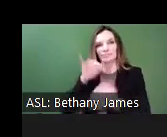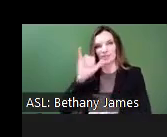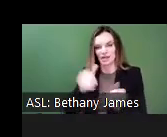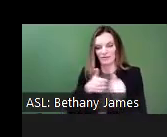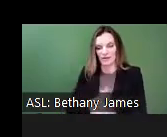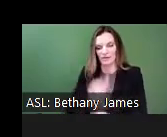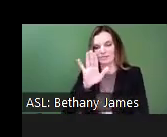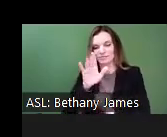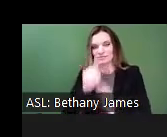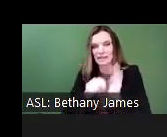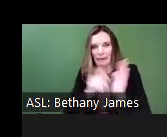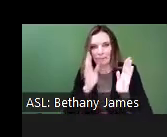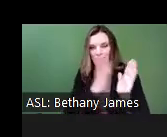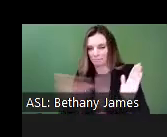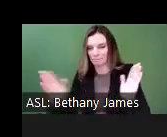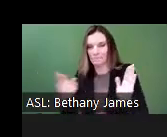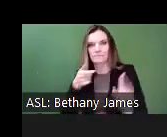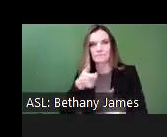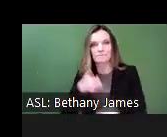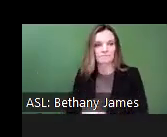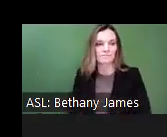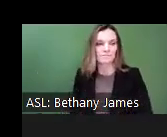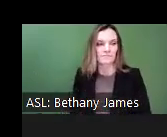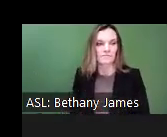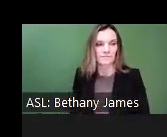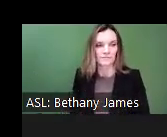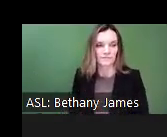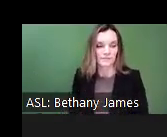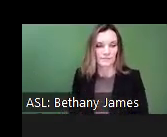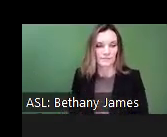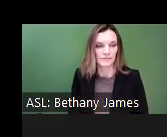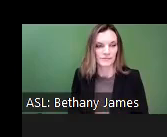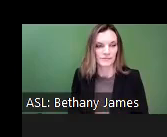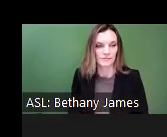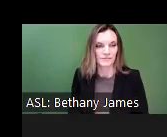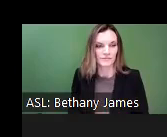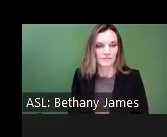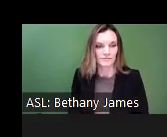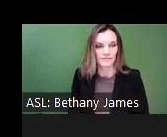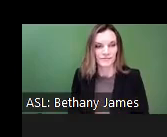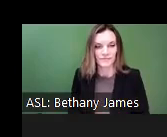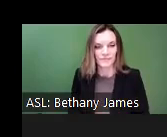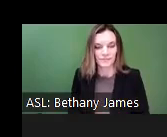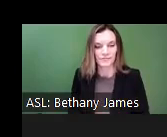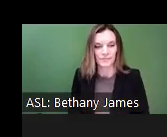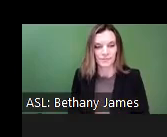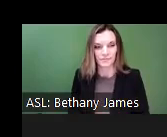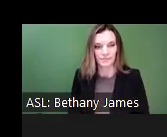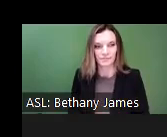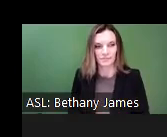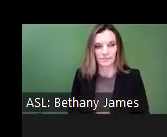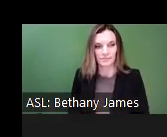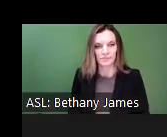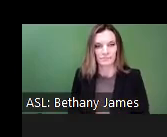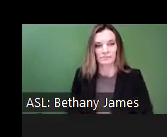So as I already indicated, one of the changes in the law is that many convictions will automatically be removed from your record after